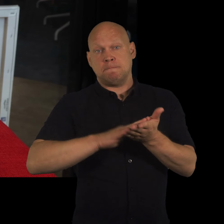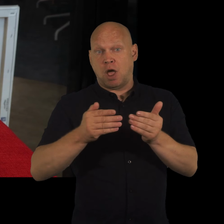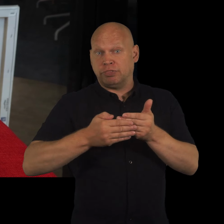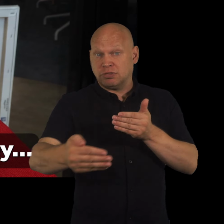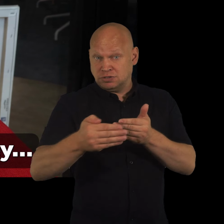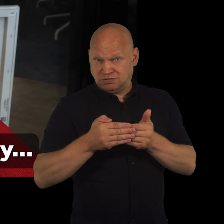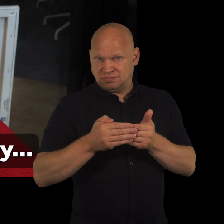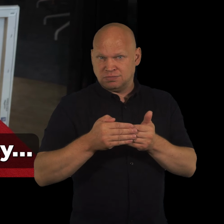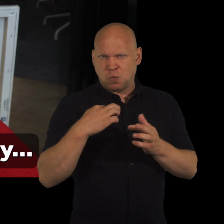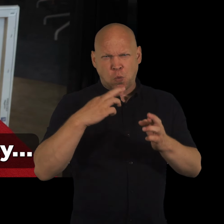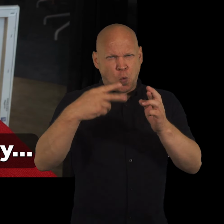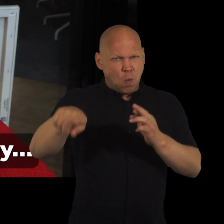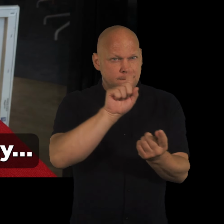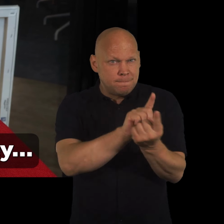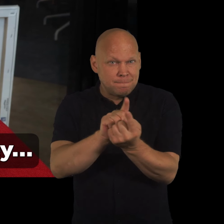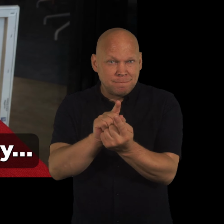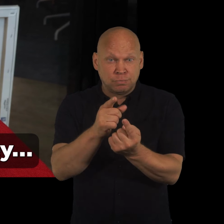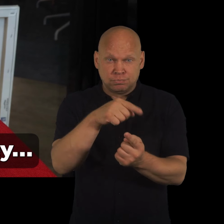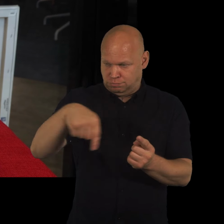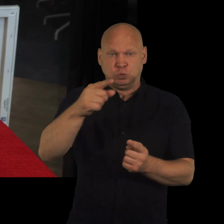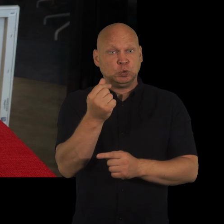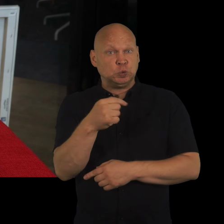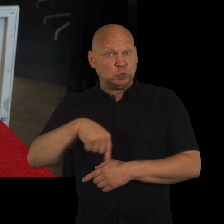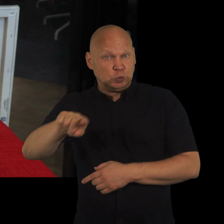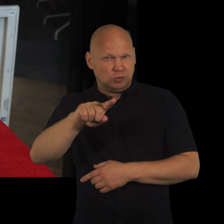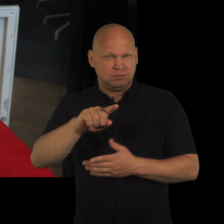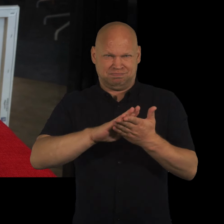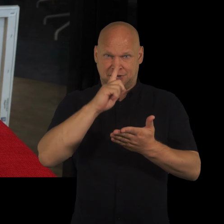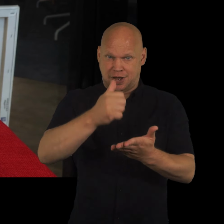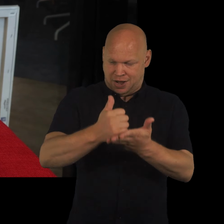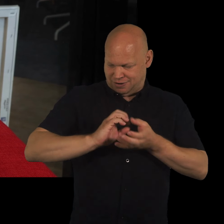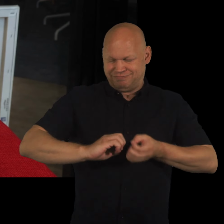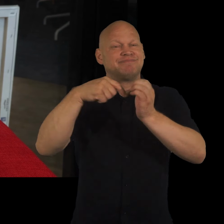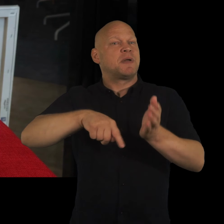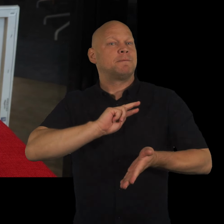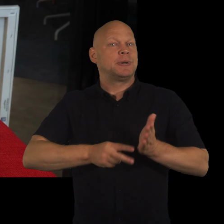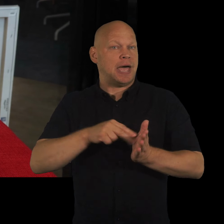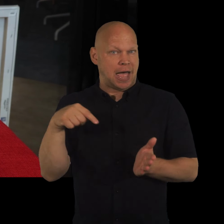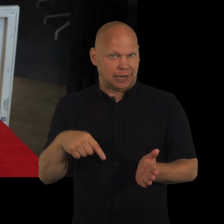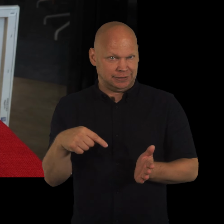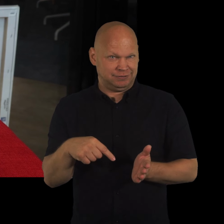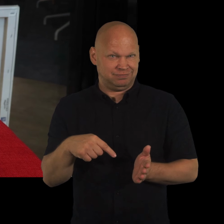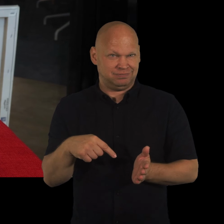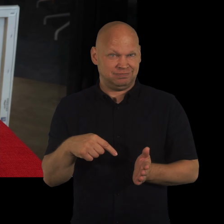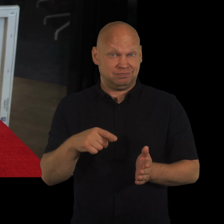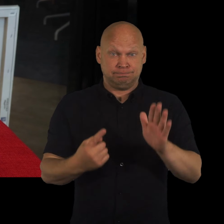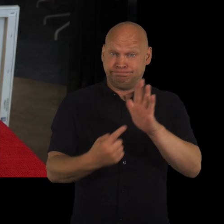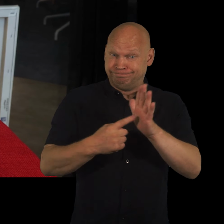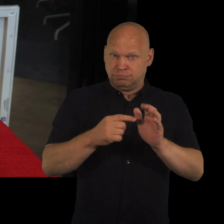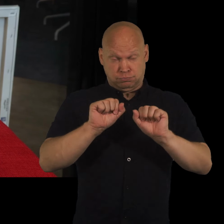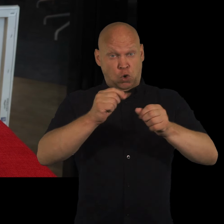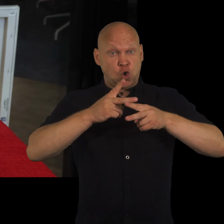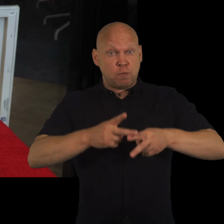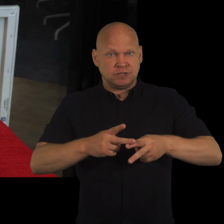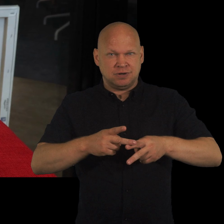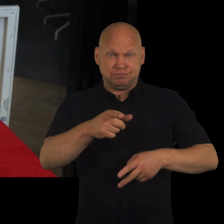months. I'm hoping you will meet some of them too, as they will help me create this plan. But most importantly is that as your